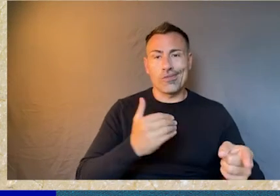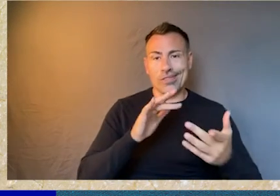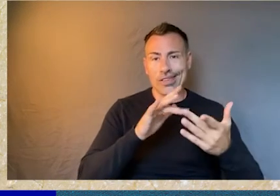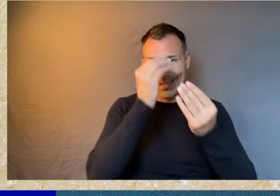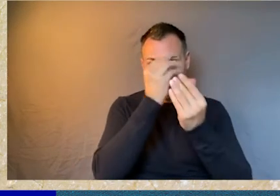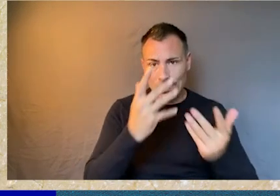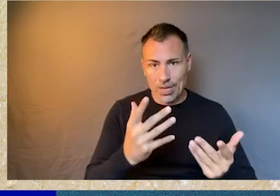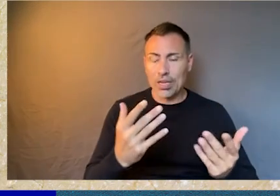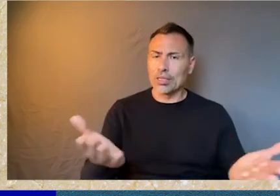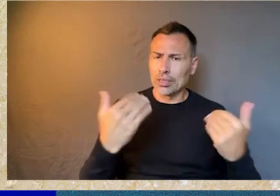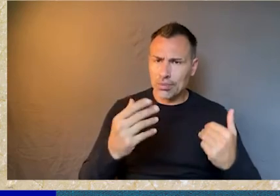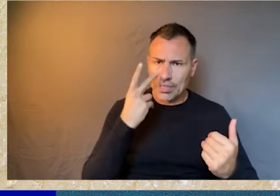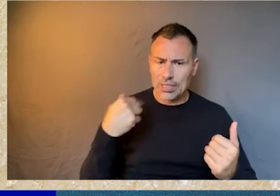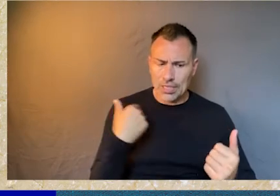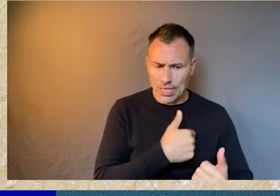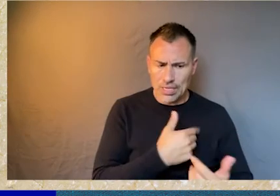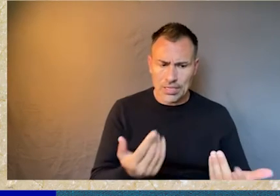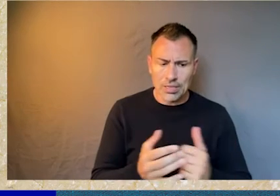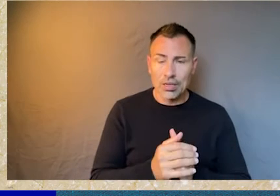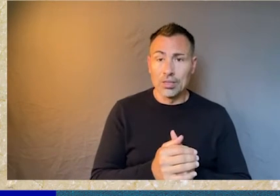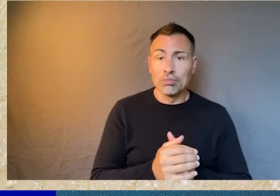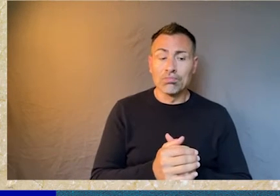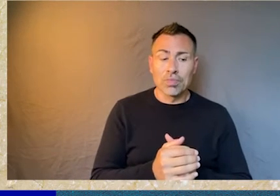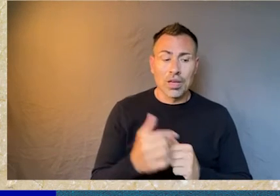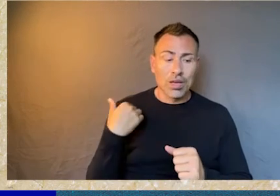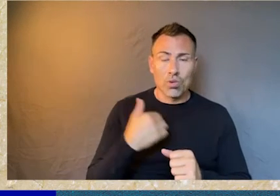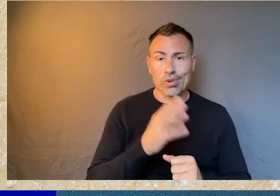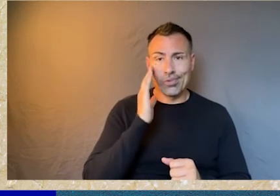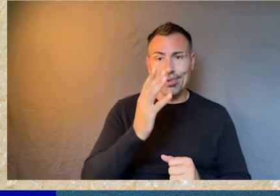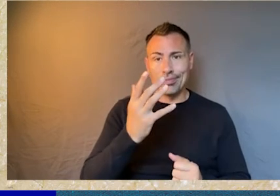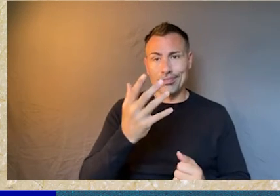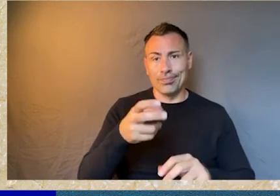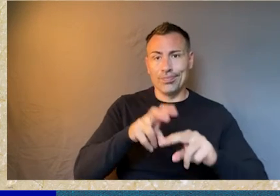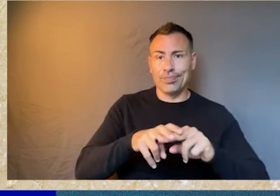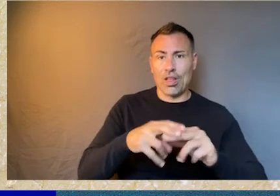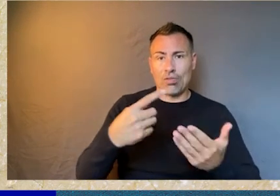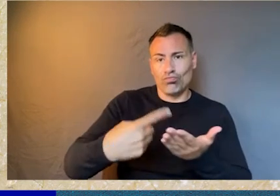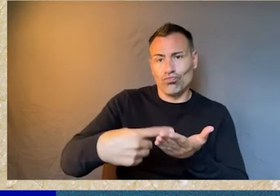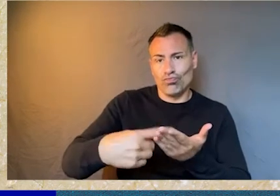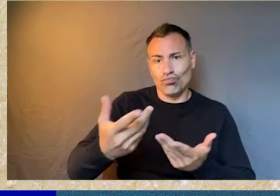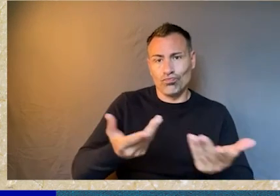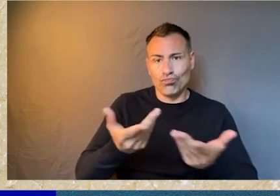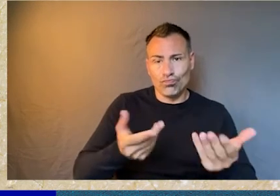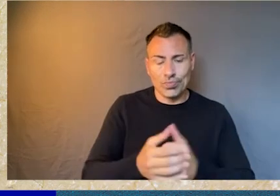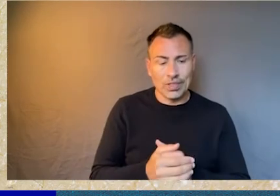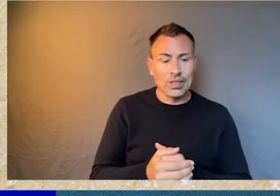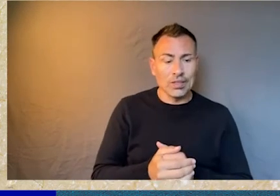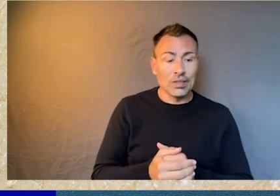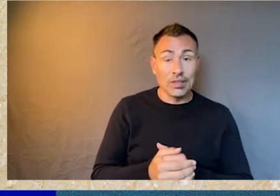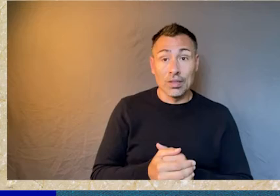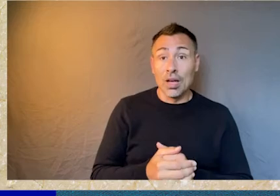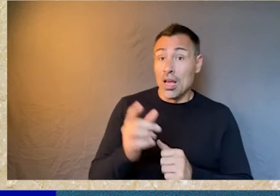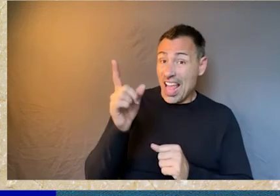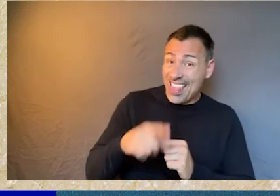information. Come see us, and we will have a conversation. Thank you. And they have a great